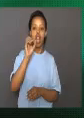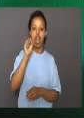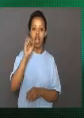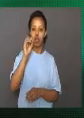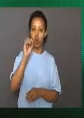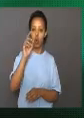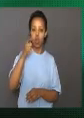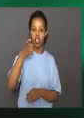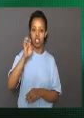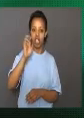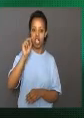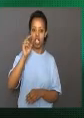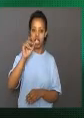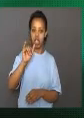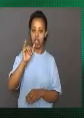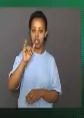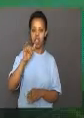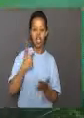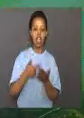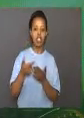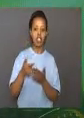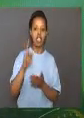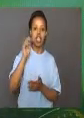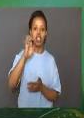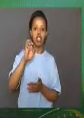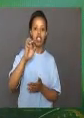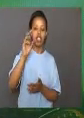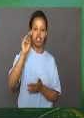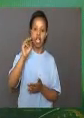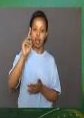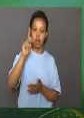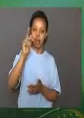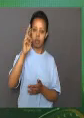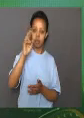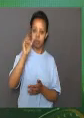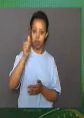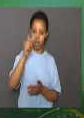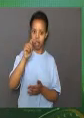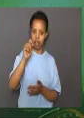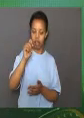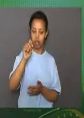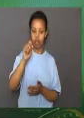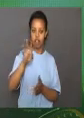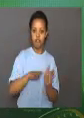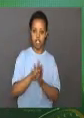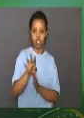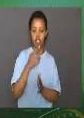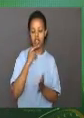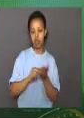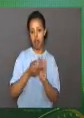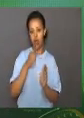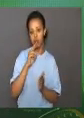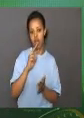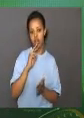as temperate phages. Were you able to complete the activity? If